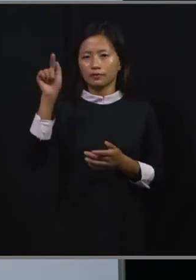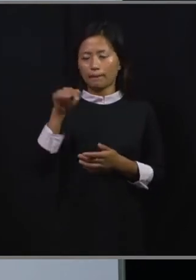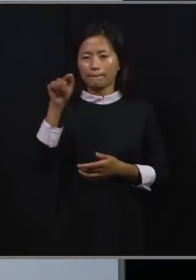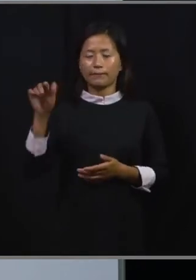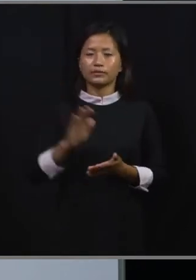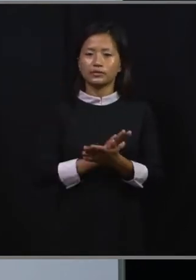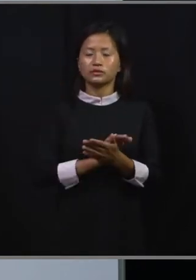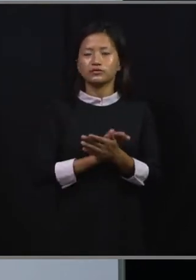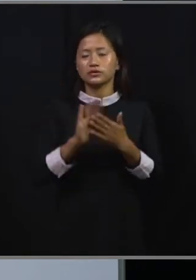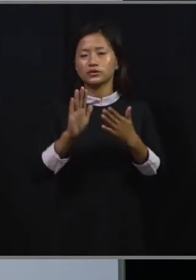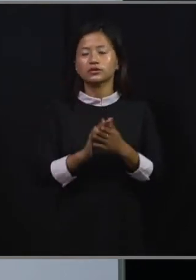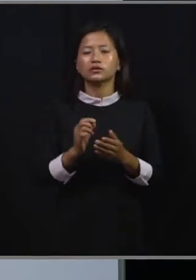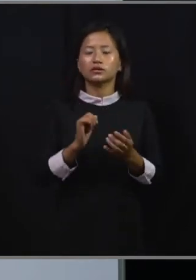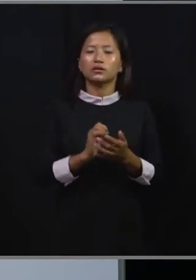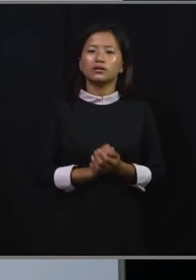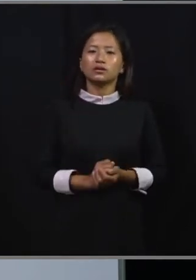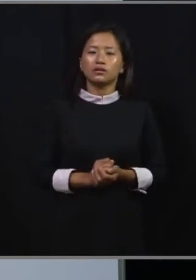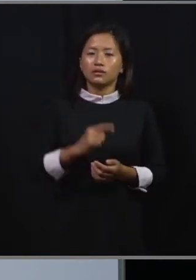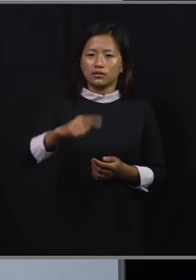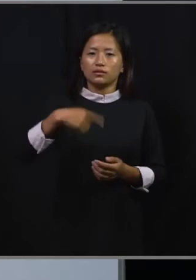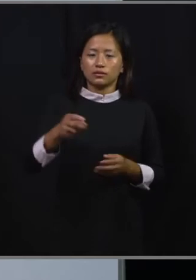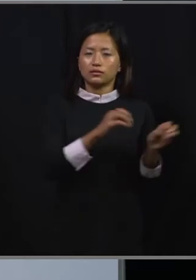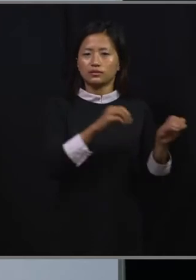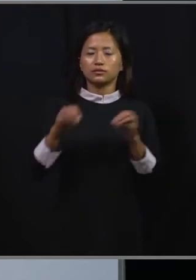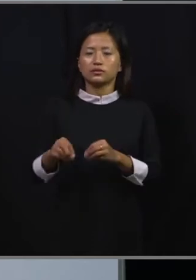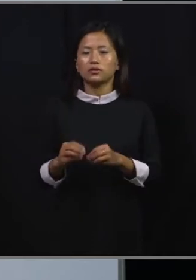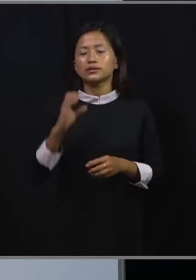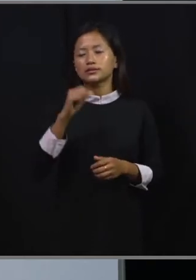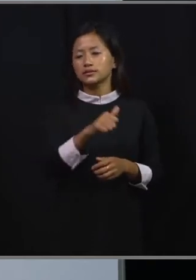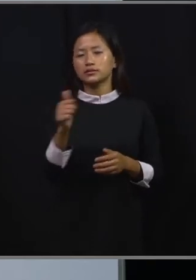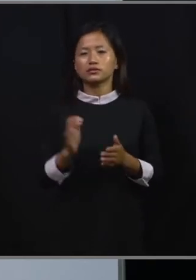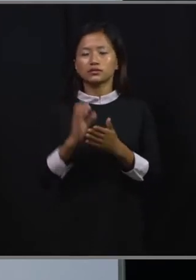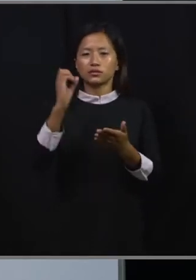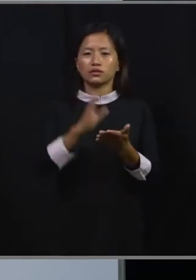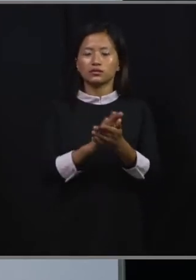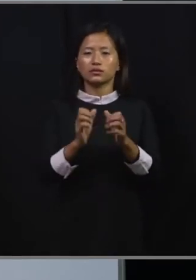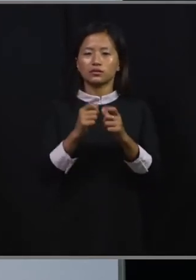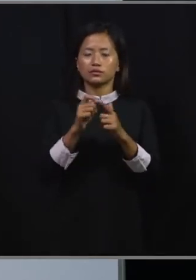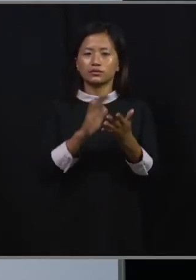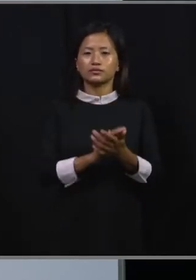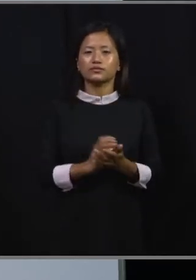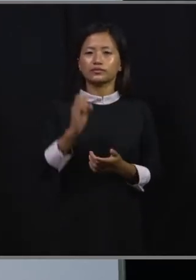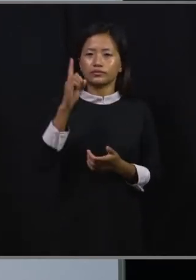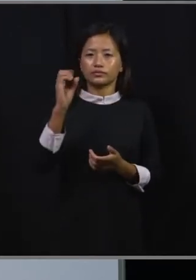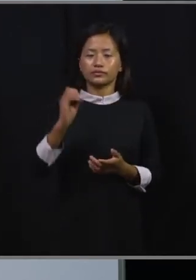one, ray optics and optical instruments, right? So next we will move on to another chapter. This is wave optics. So this is chapter